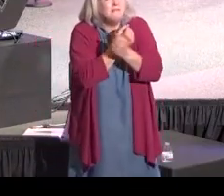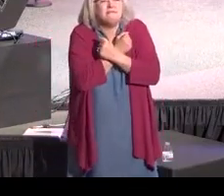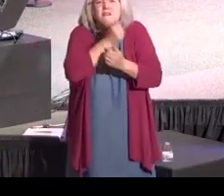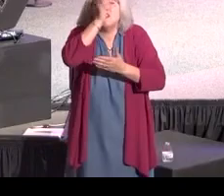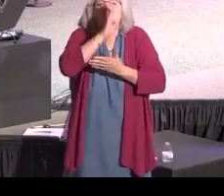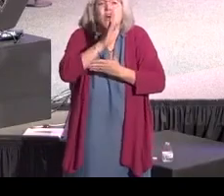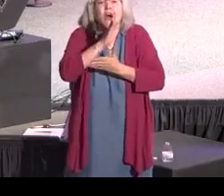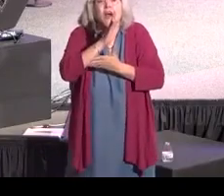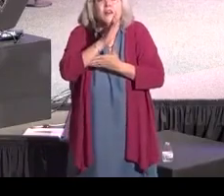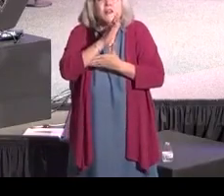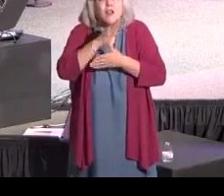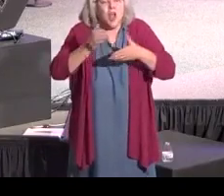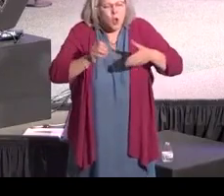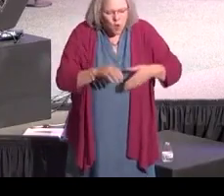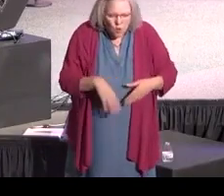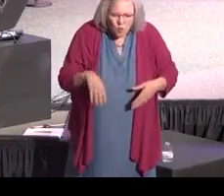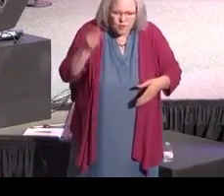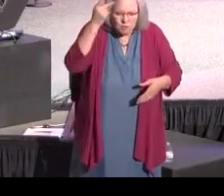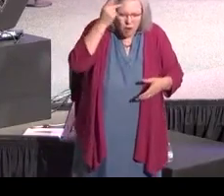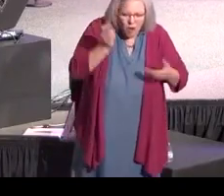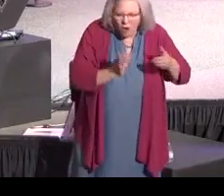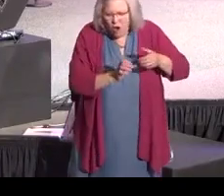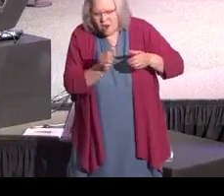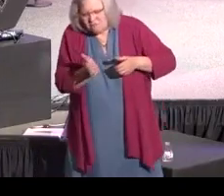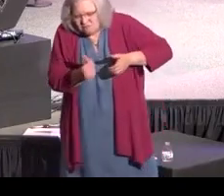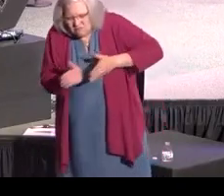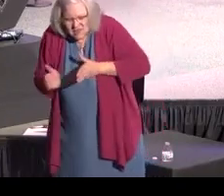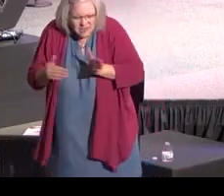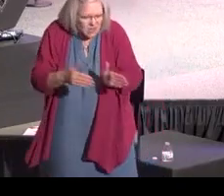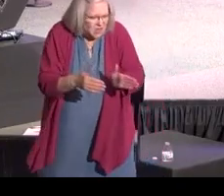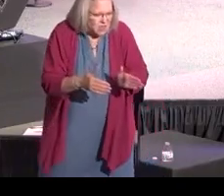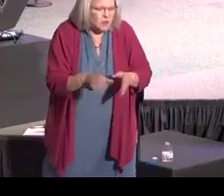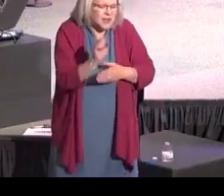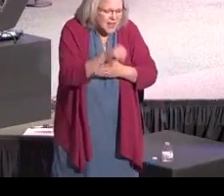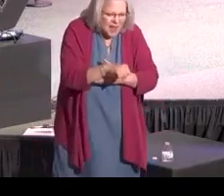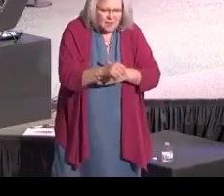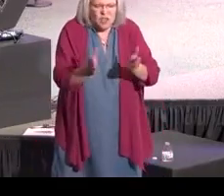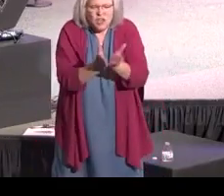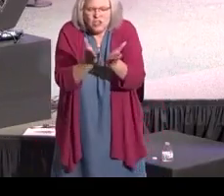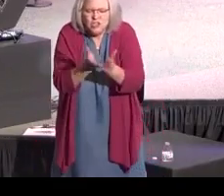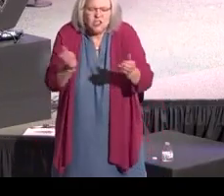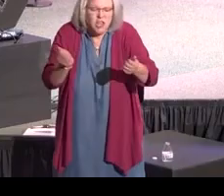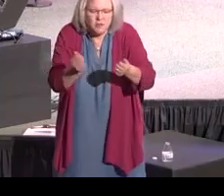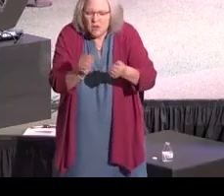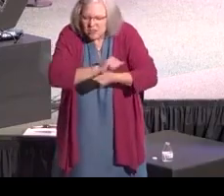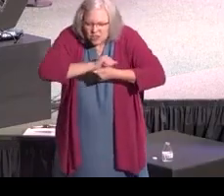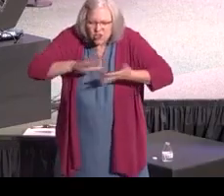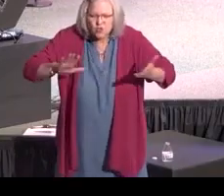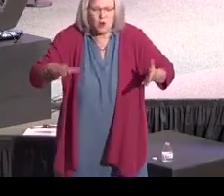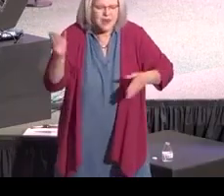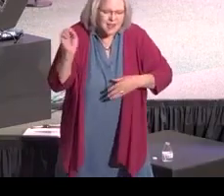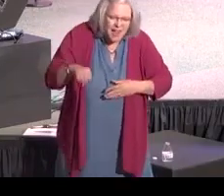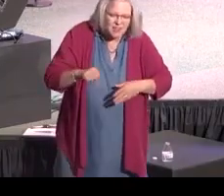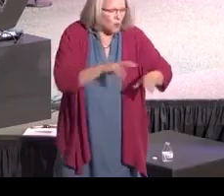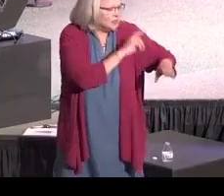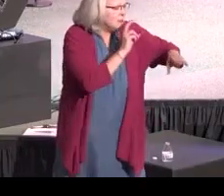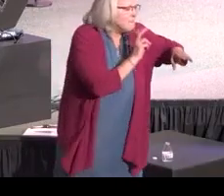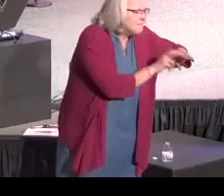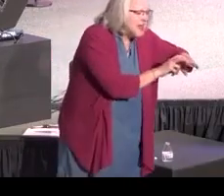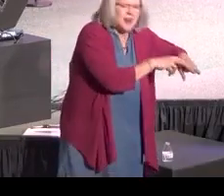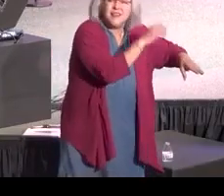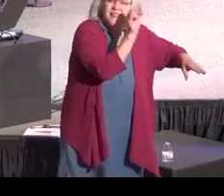God. Was he on a detour? Yes. Was he shipwrecked? Yes. Was he bit? Yes.